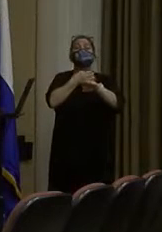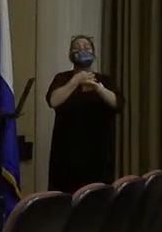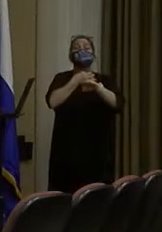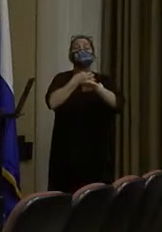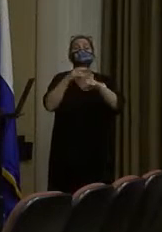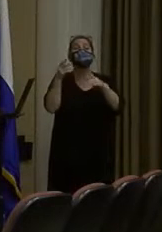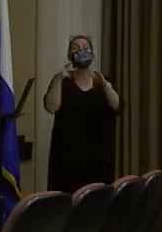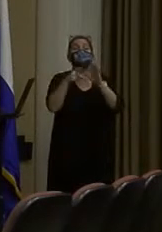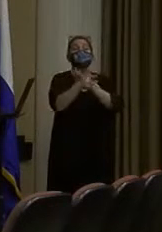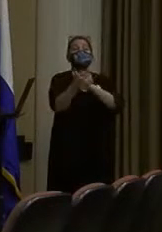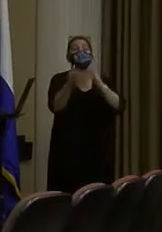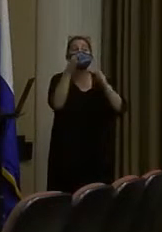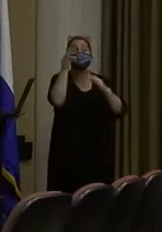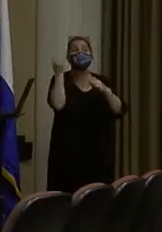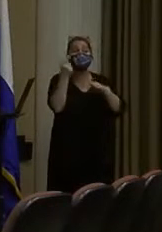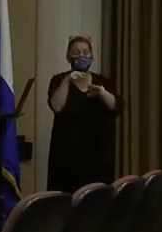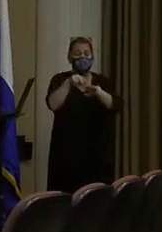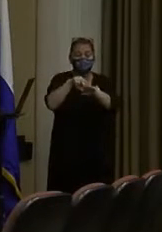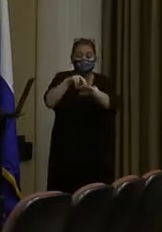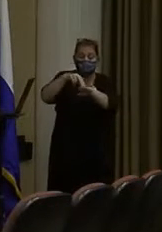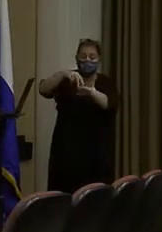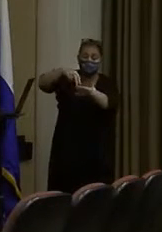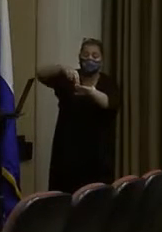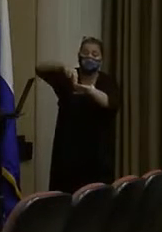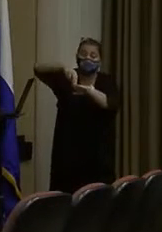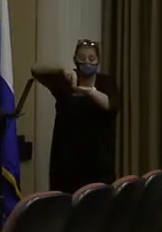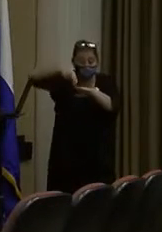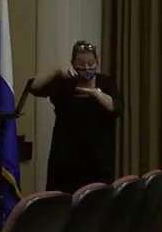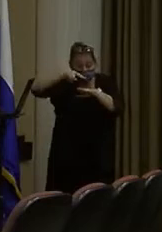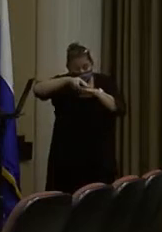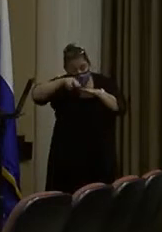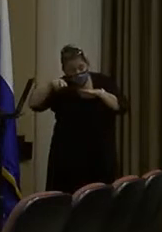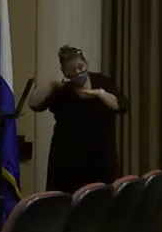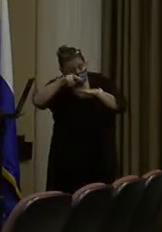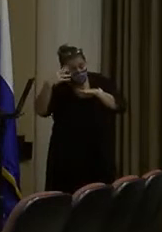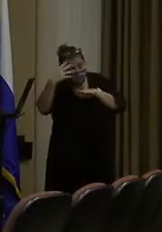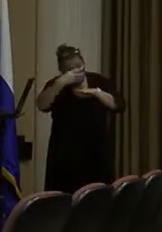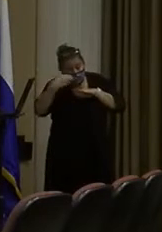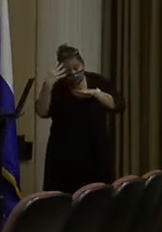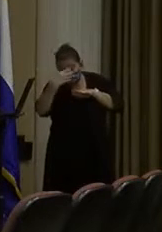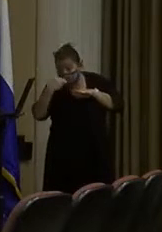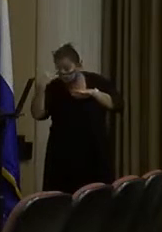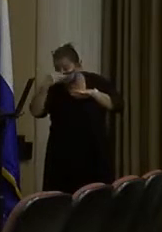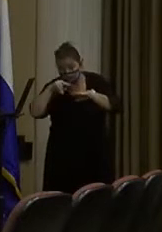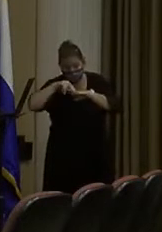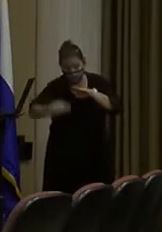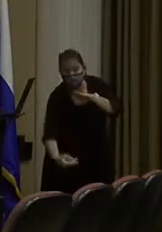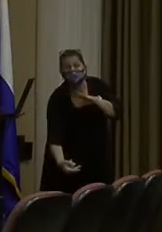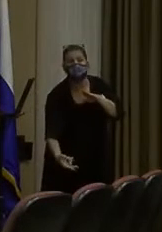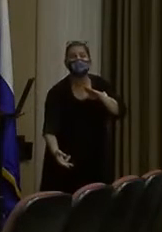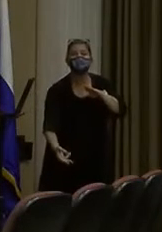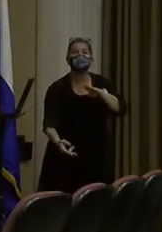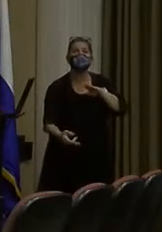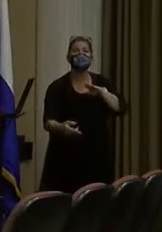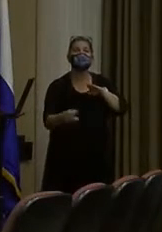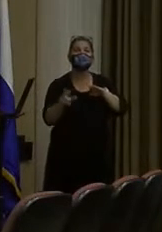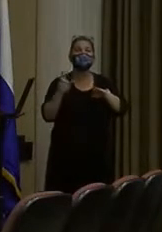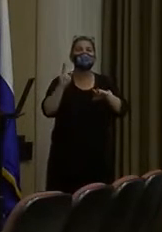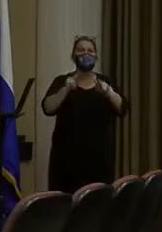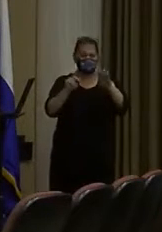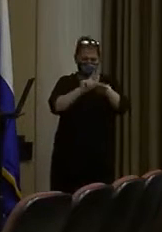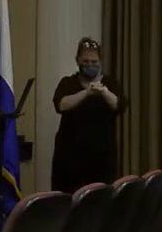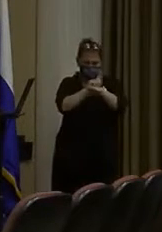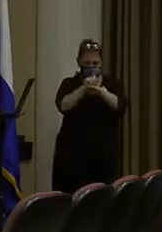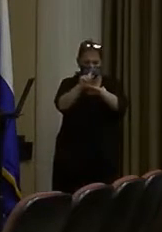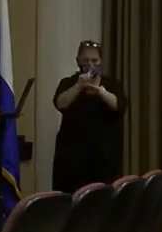right? And they're looking and they're saying, "Wow, look how beautiful this is." And whoops, they fall over the